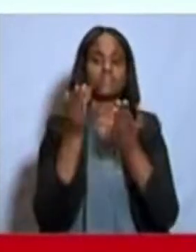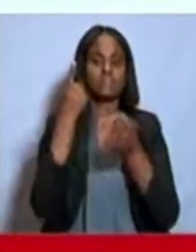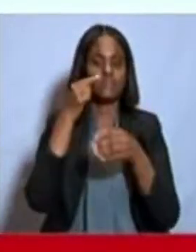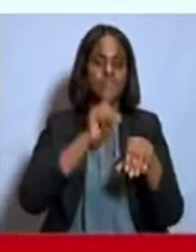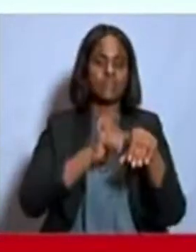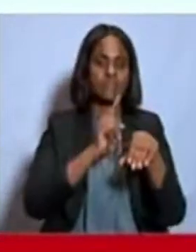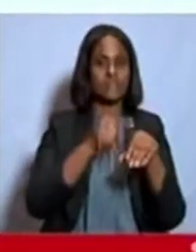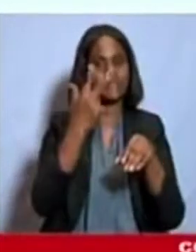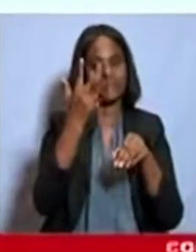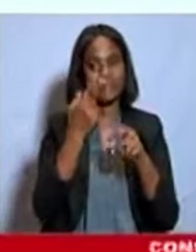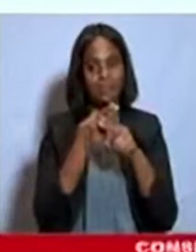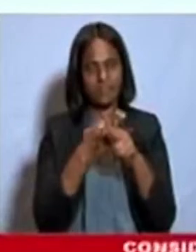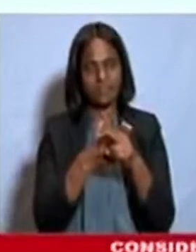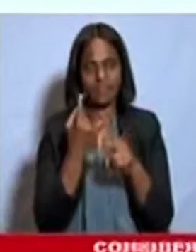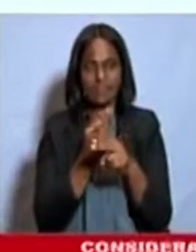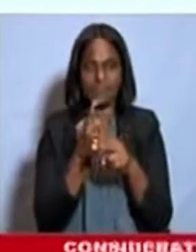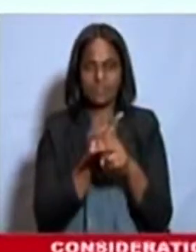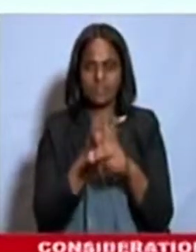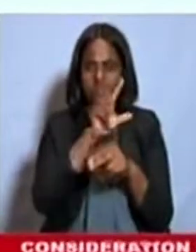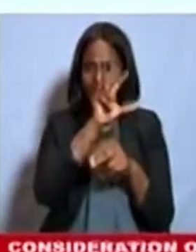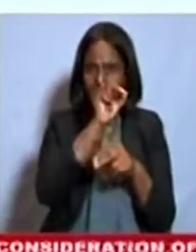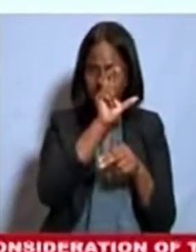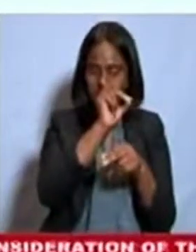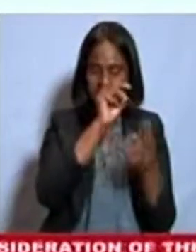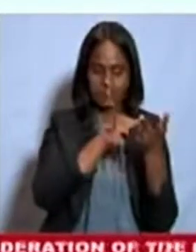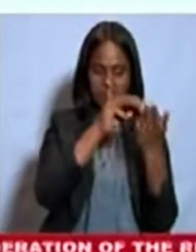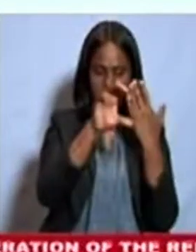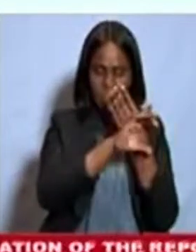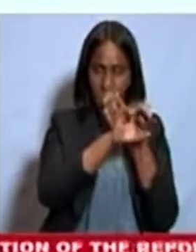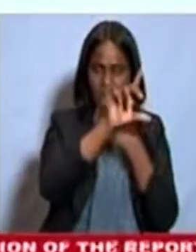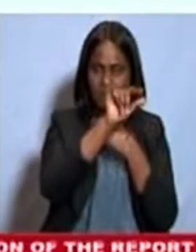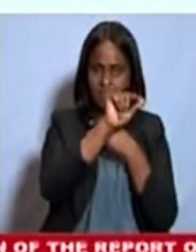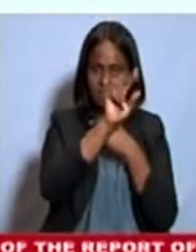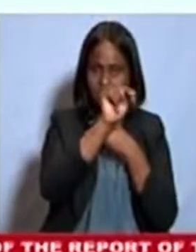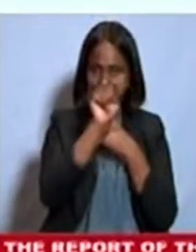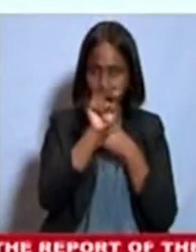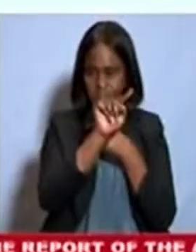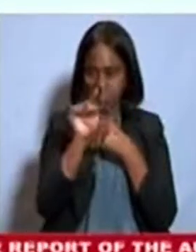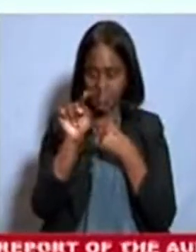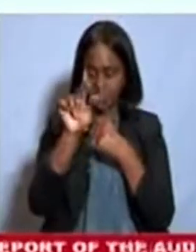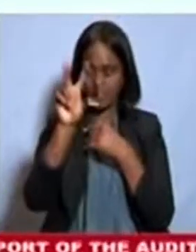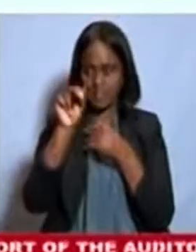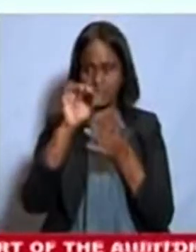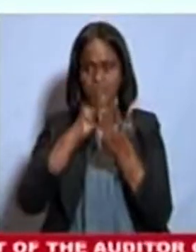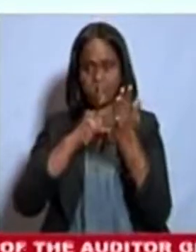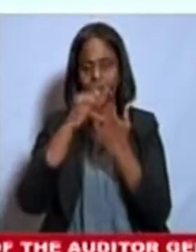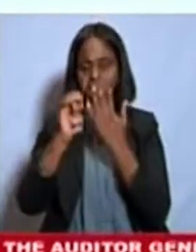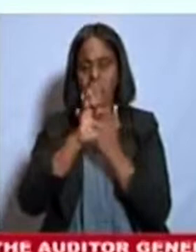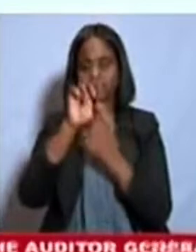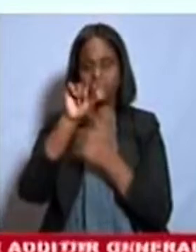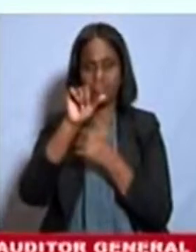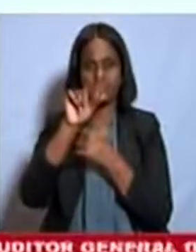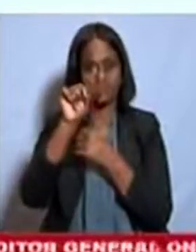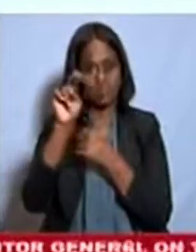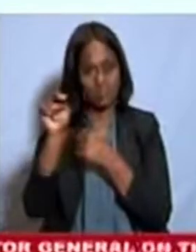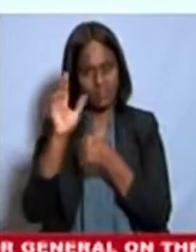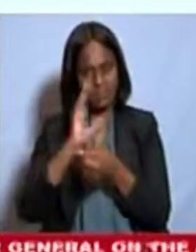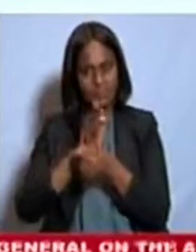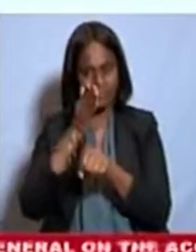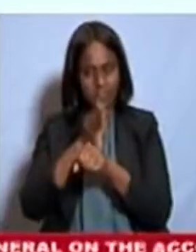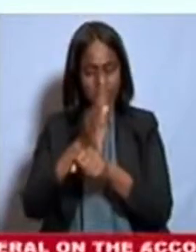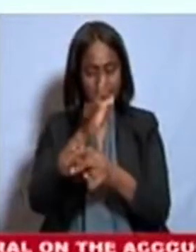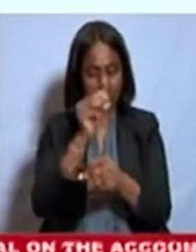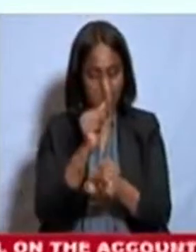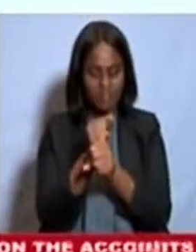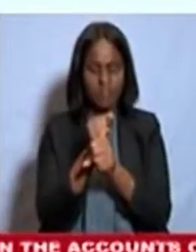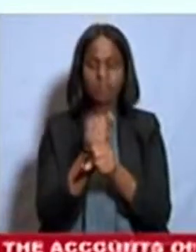period of 3 months, 30th March 2022 to 30th June 2022, upon